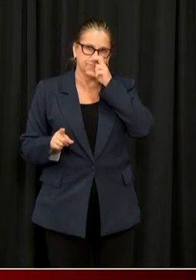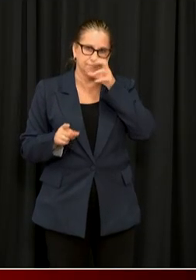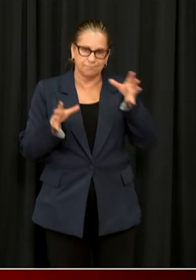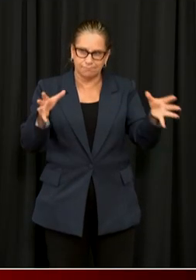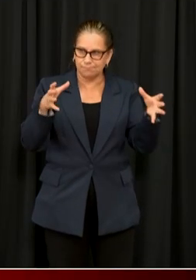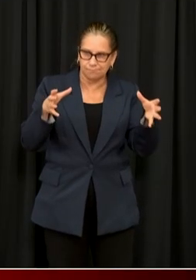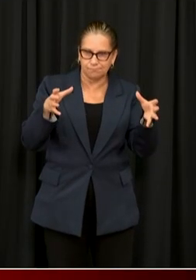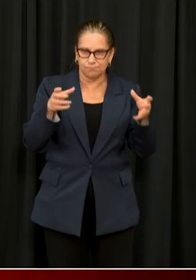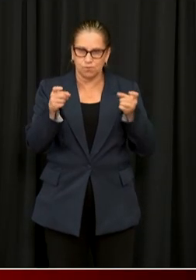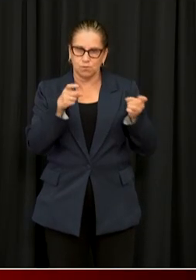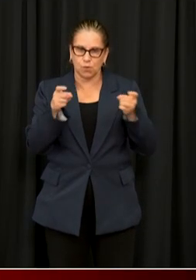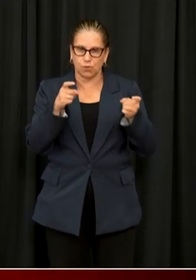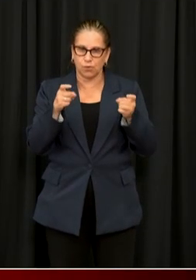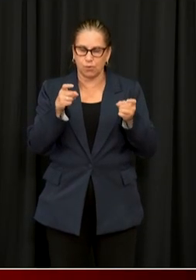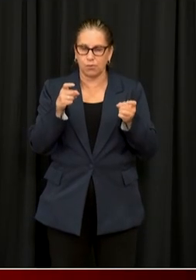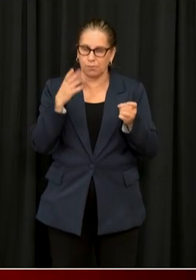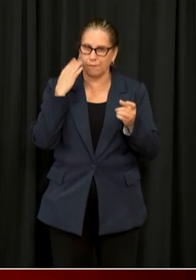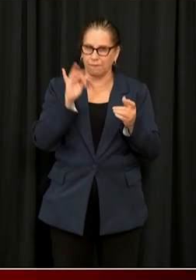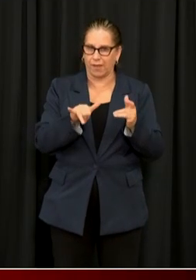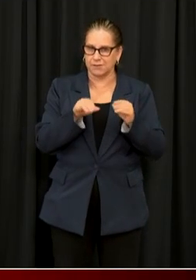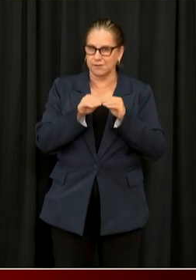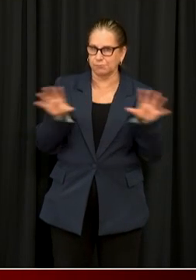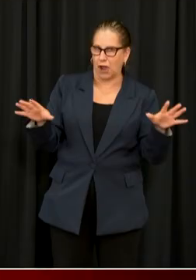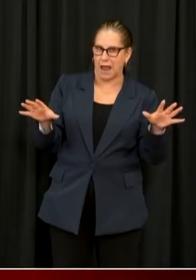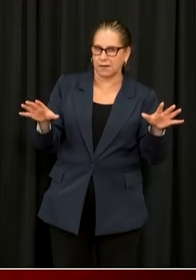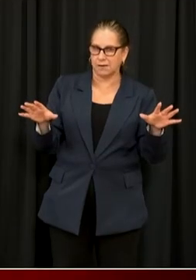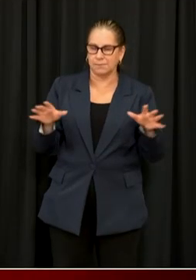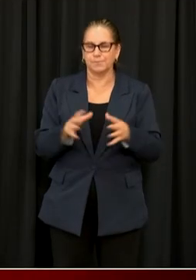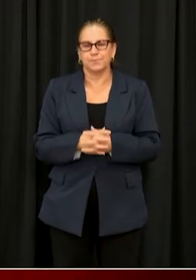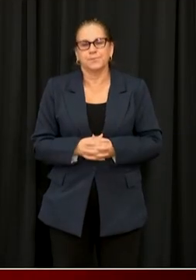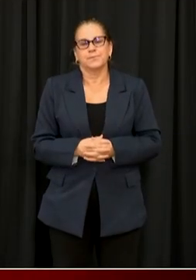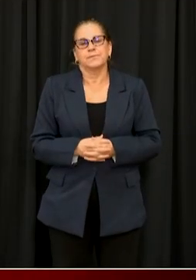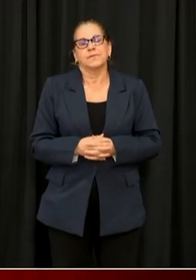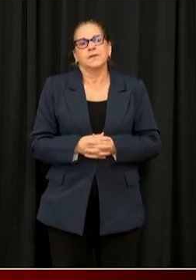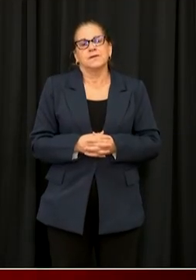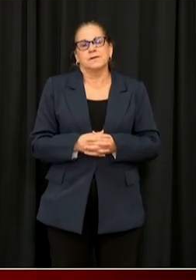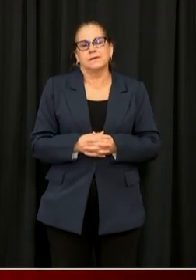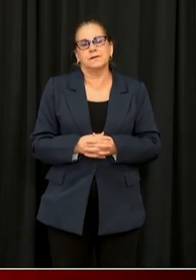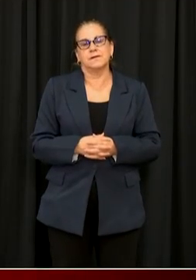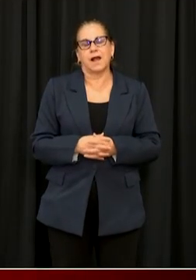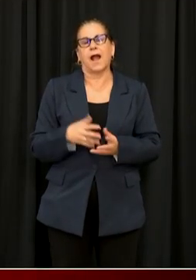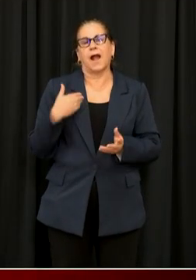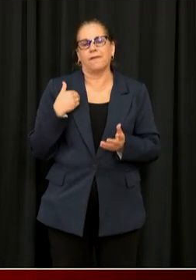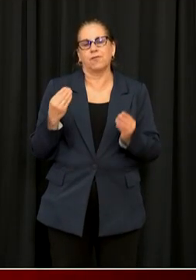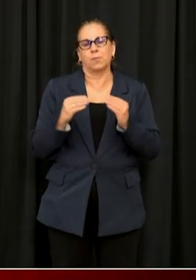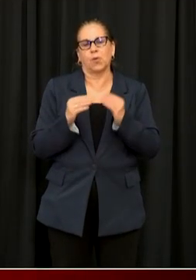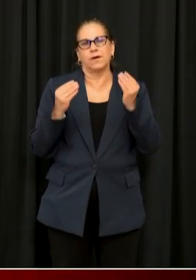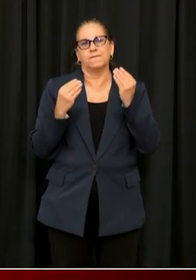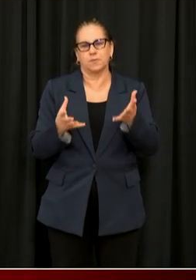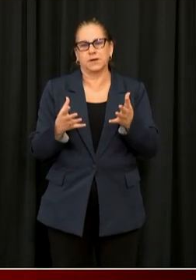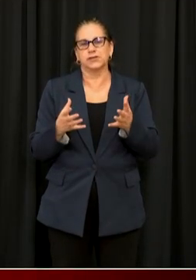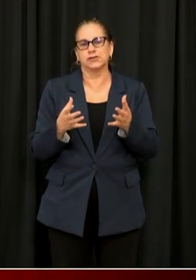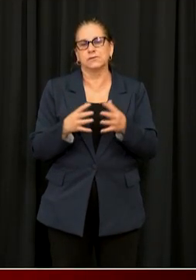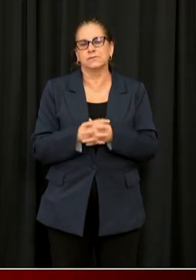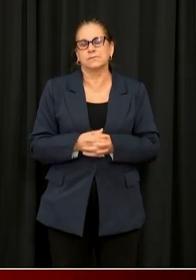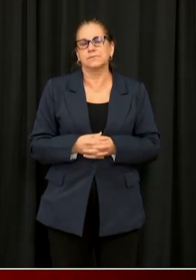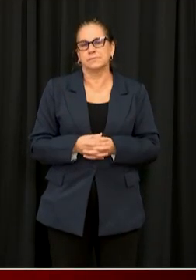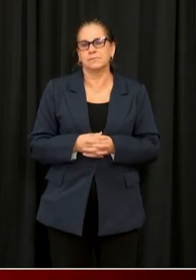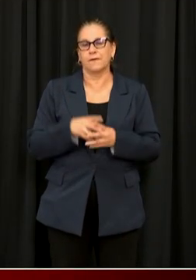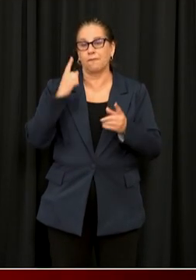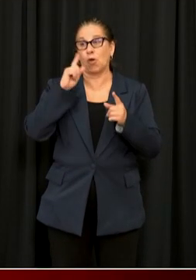to give a set of information about what people can expect if they've tested positive